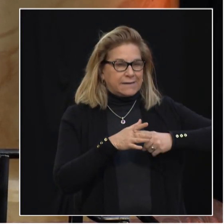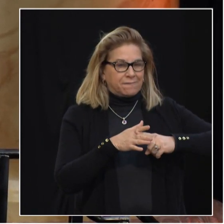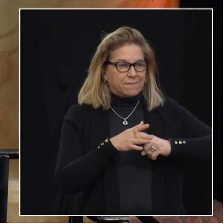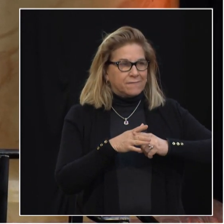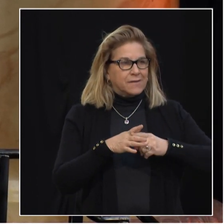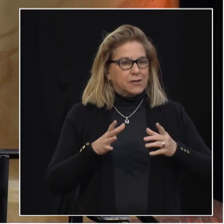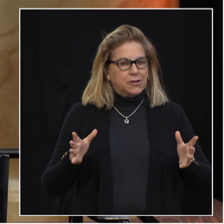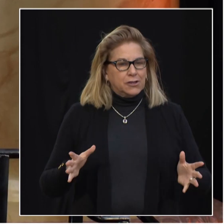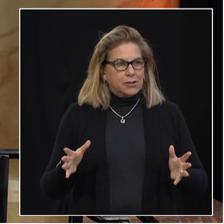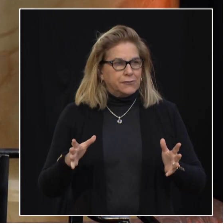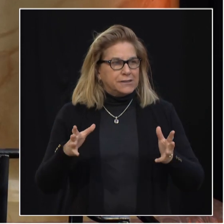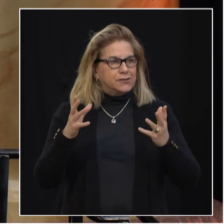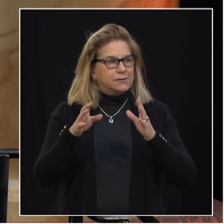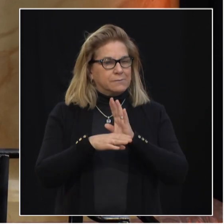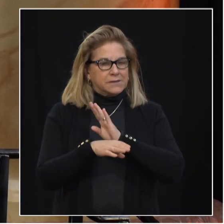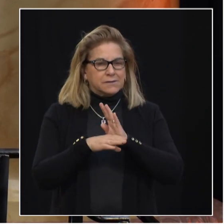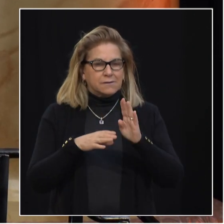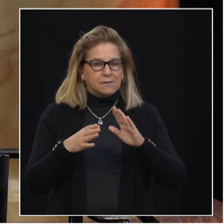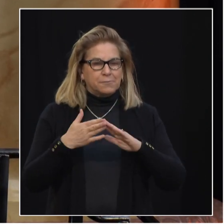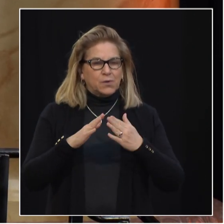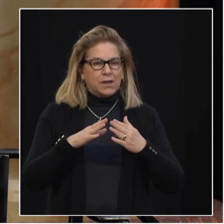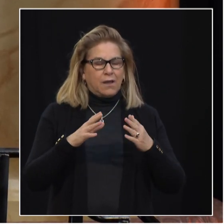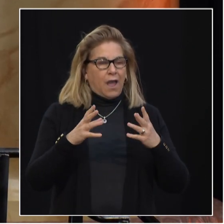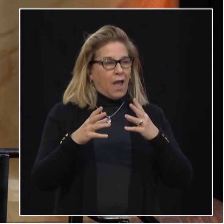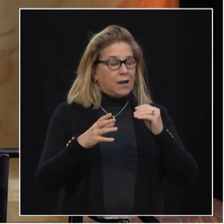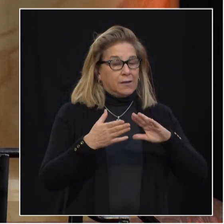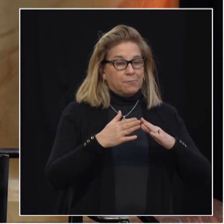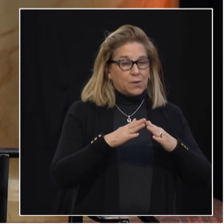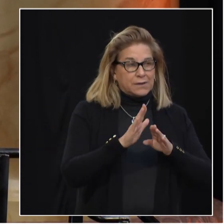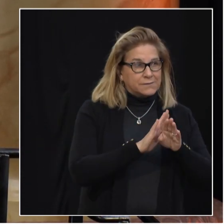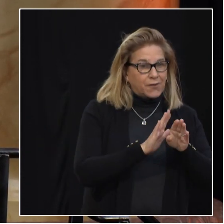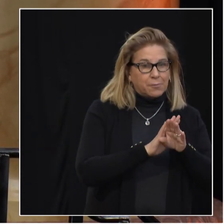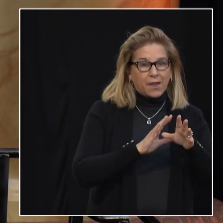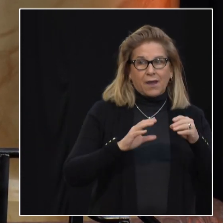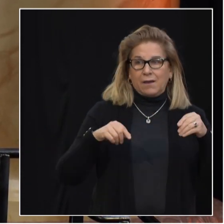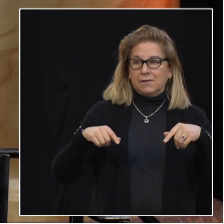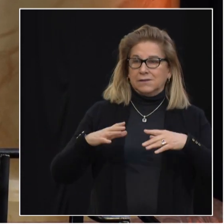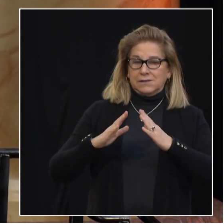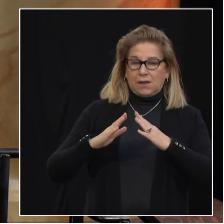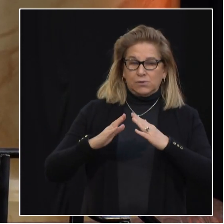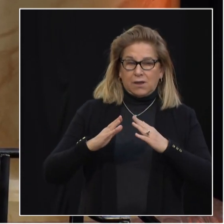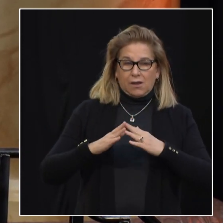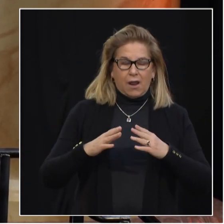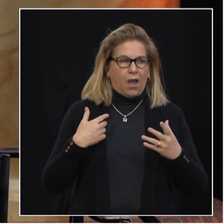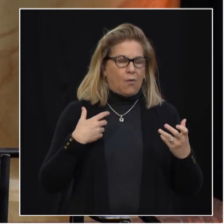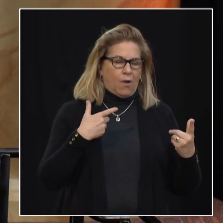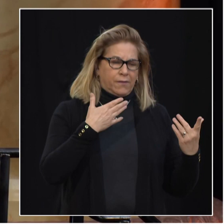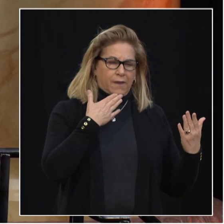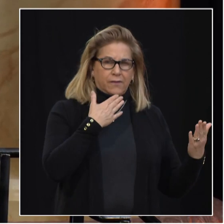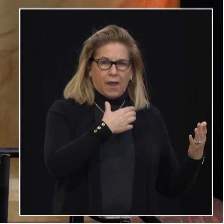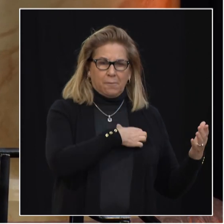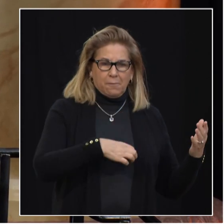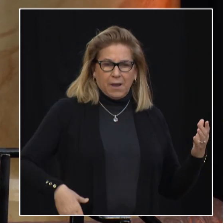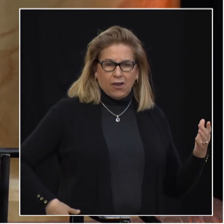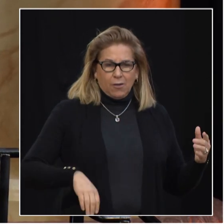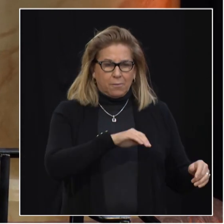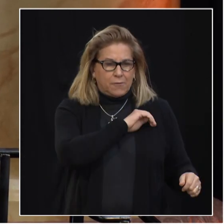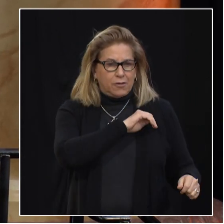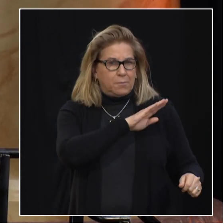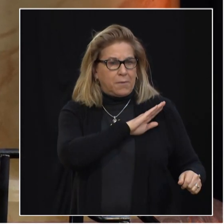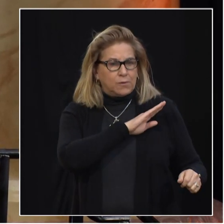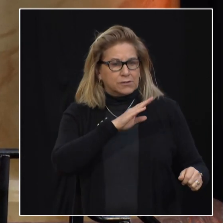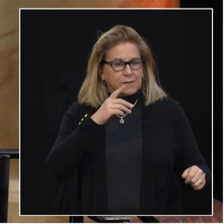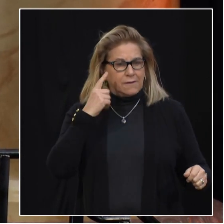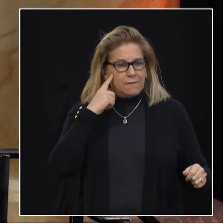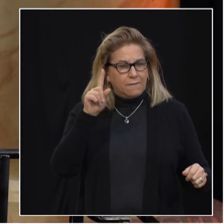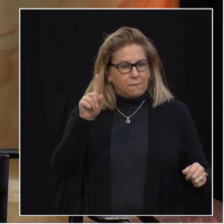you focus on making D.C. a place for successful businesses, opportunity-rich neighborhoods, and thriving people.